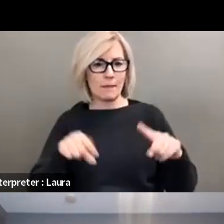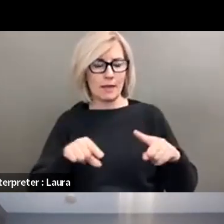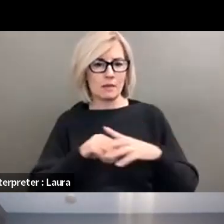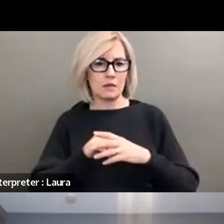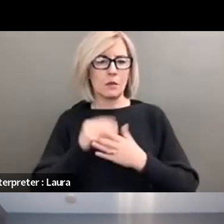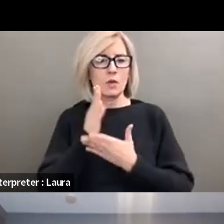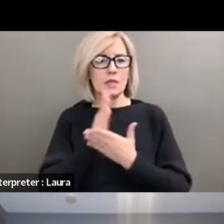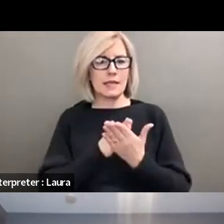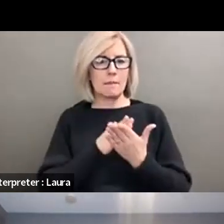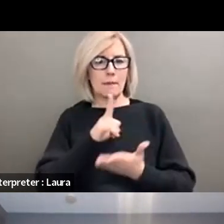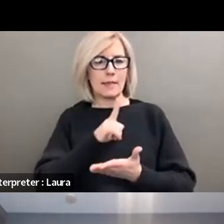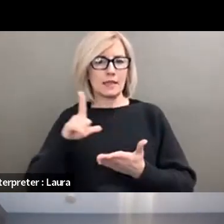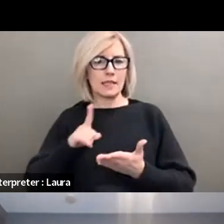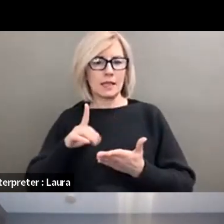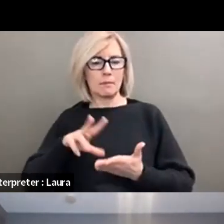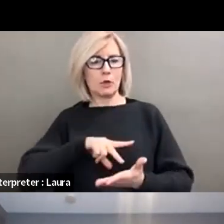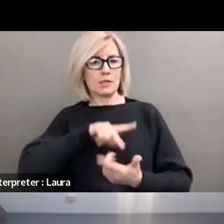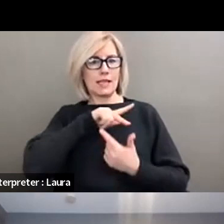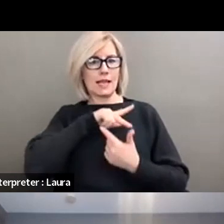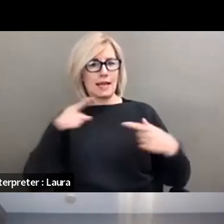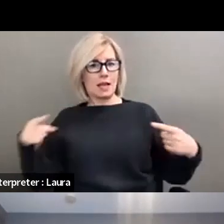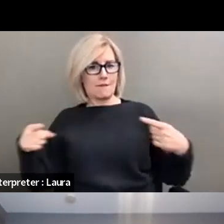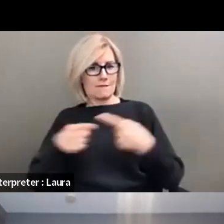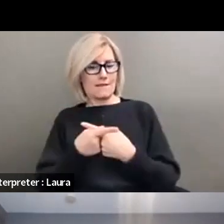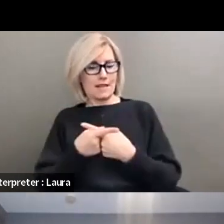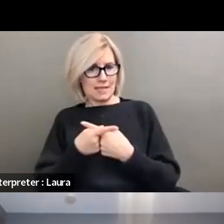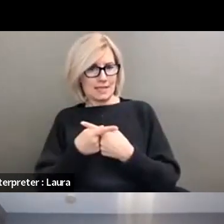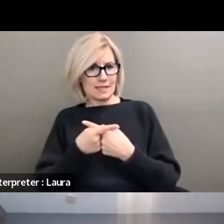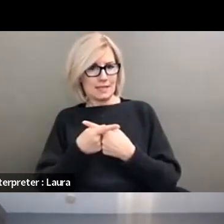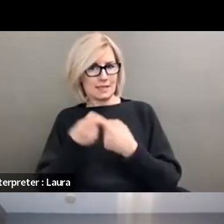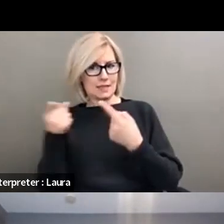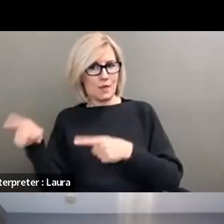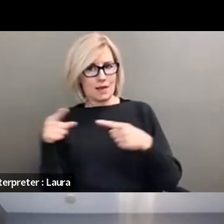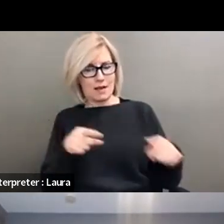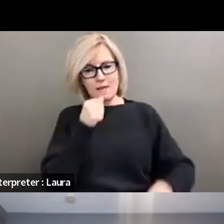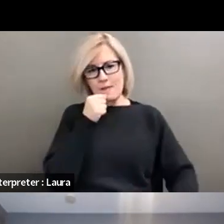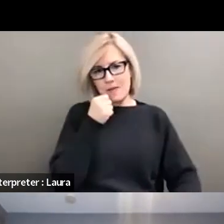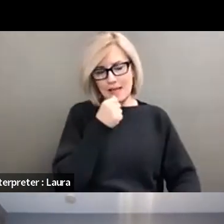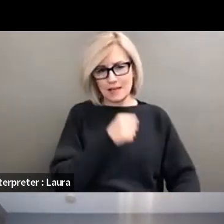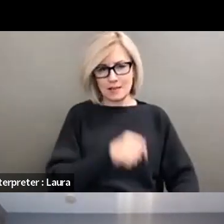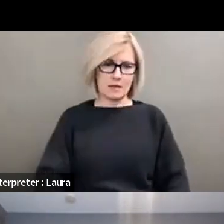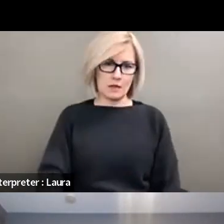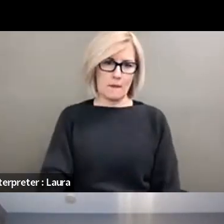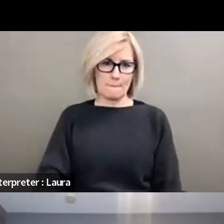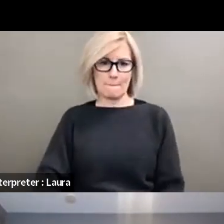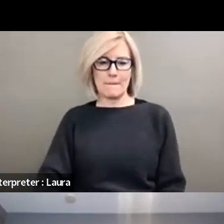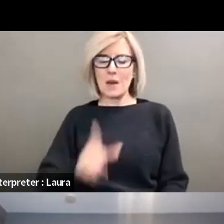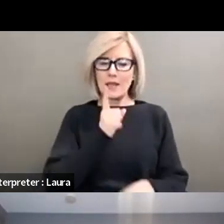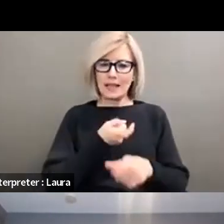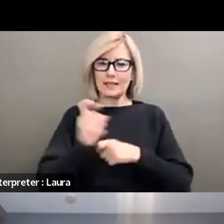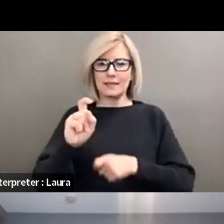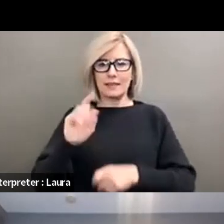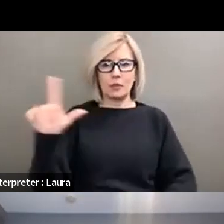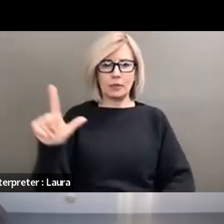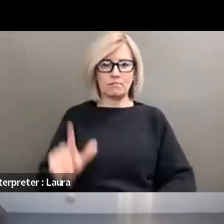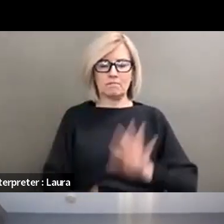some legislative personality conflicts going on, and it really sabotaged the bill. That's all I